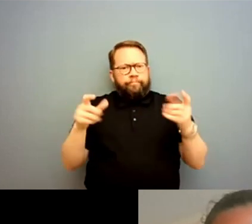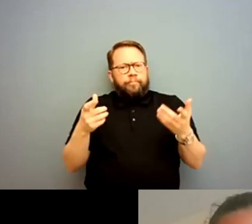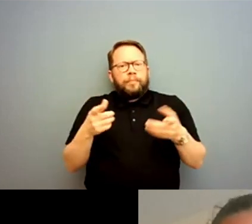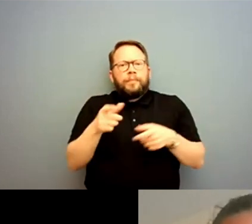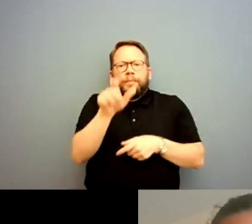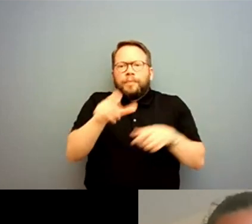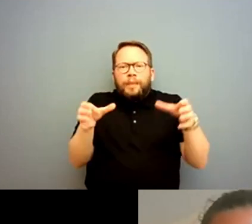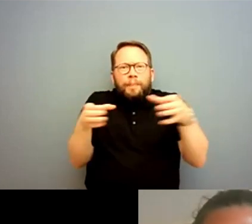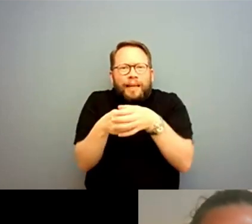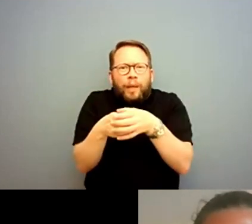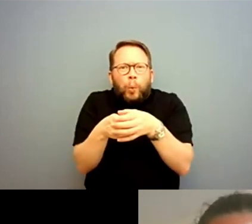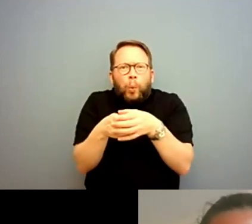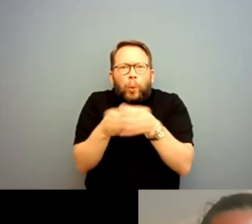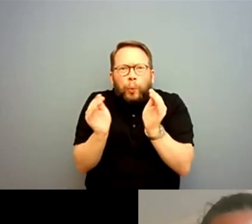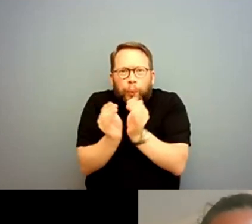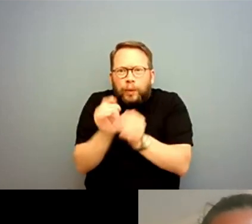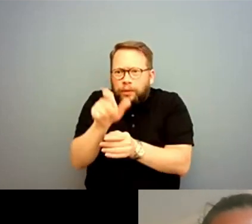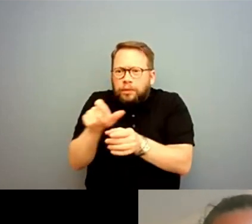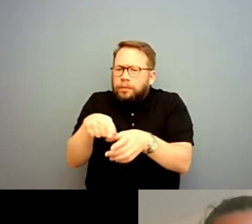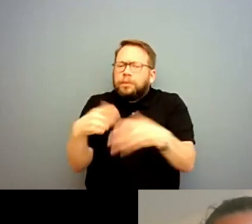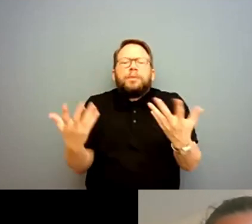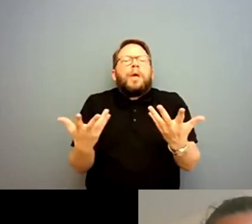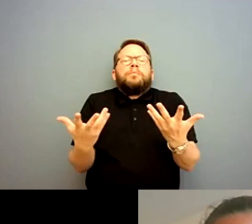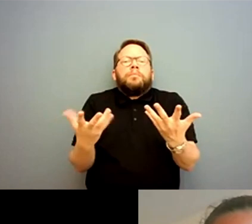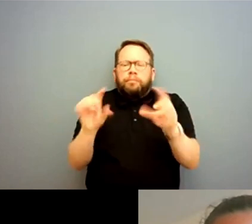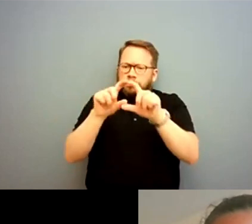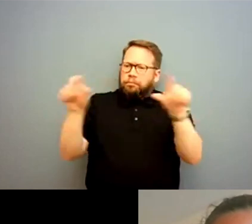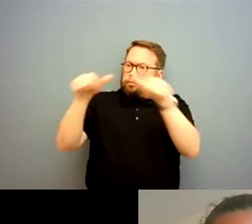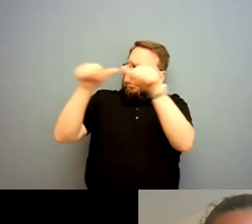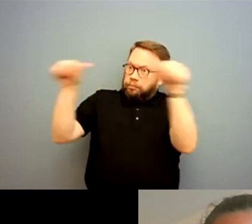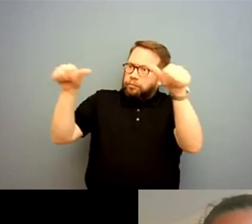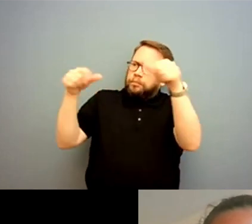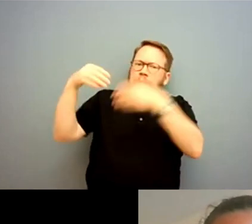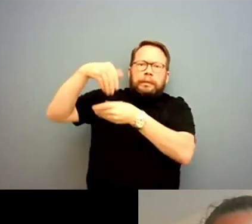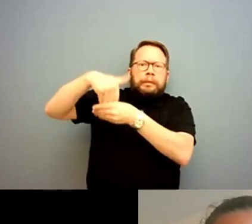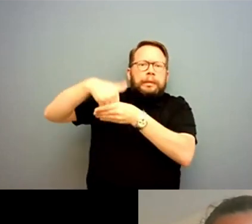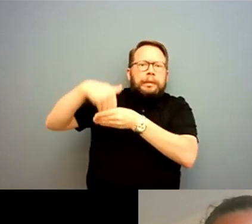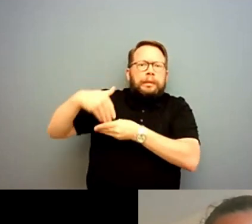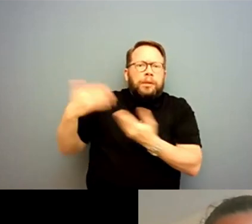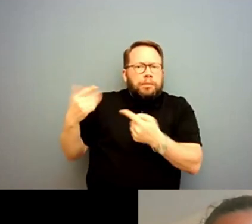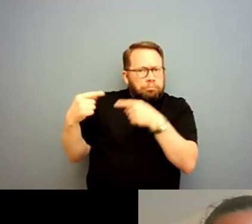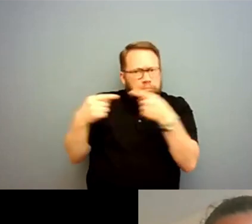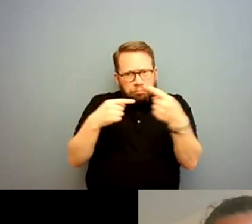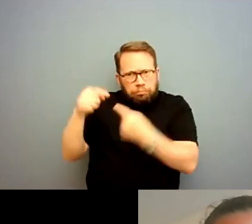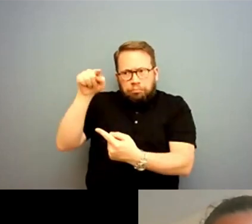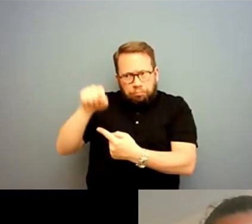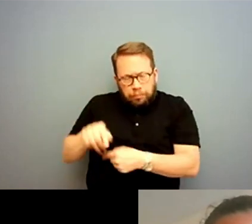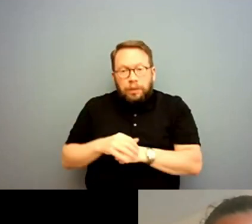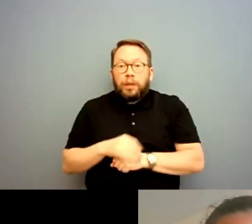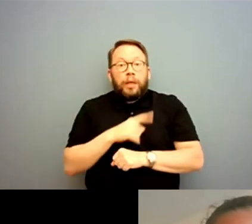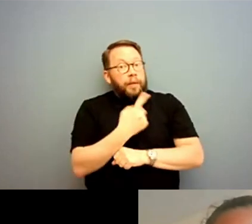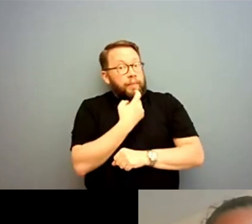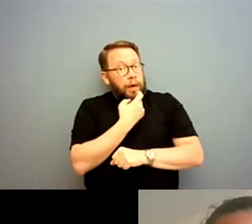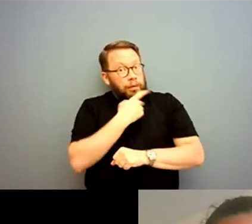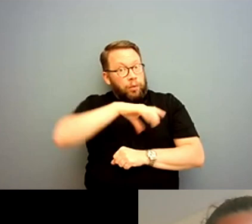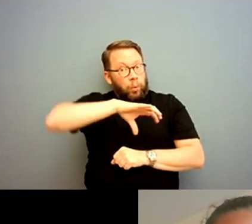distinctly Finland because you actually denominated the deaf community as a national minority and were reporting